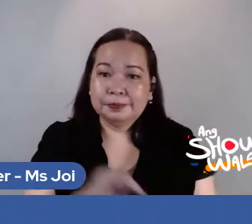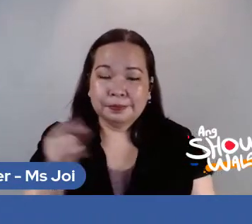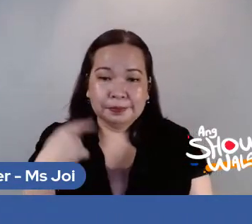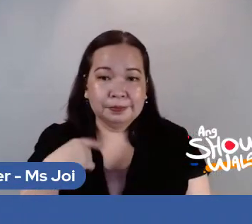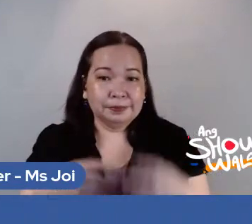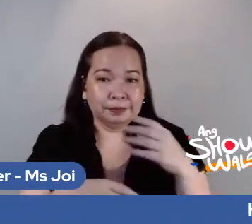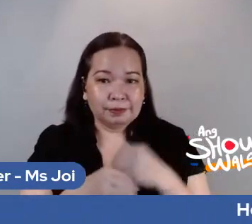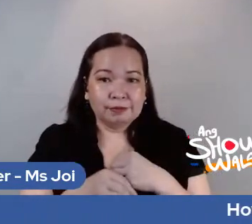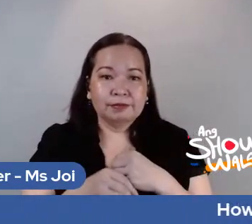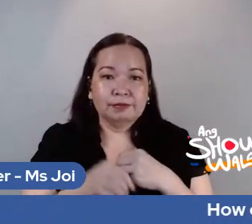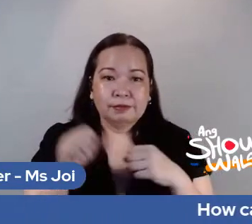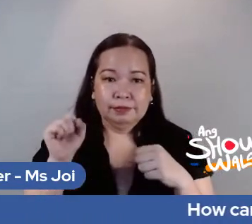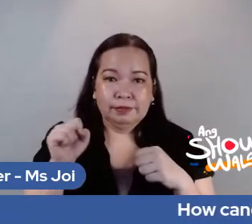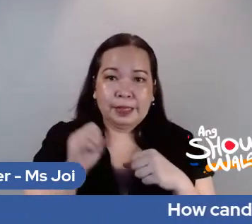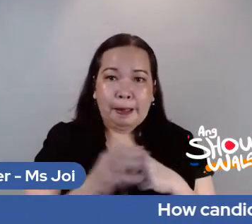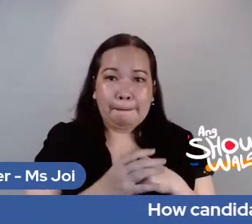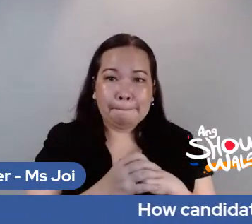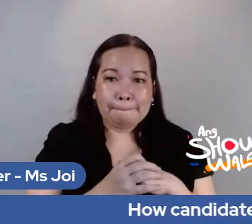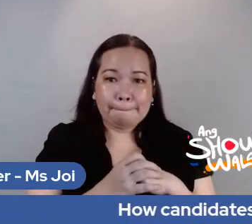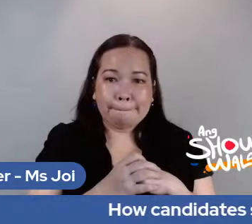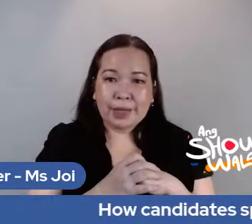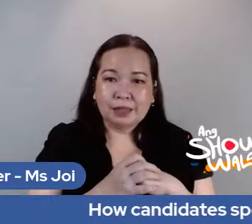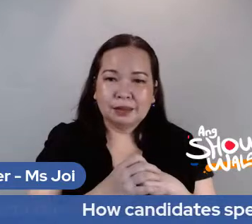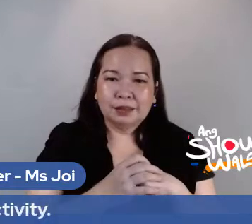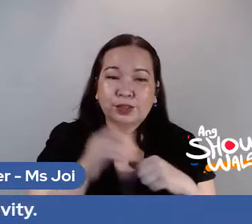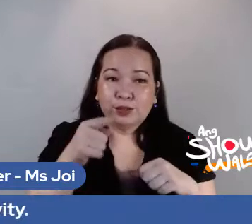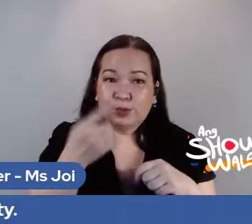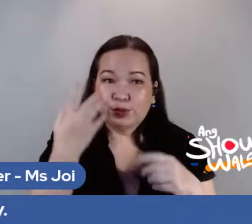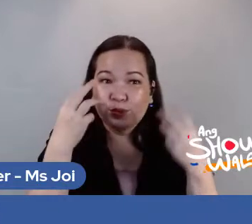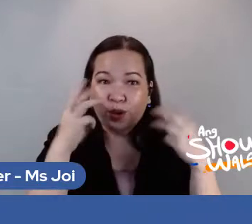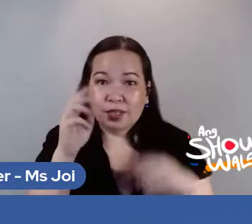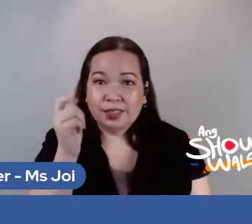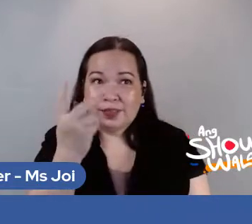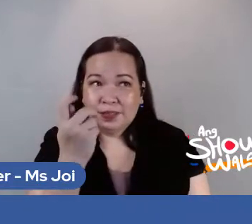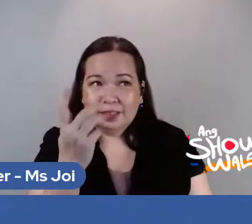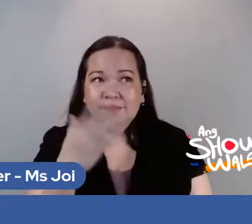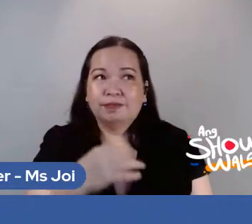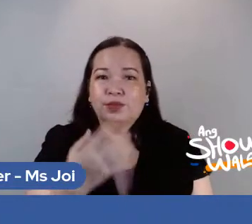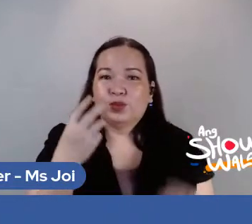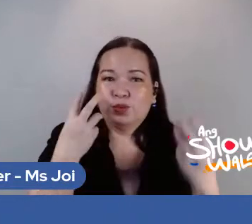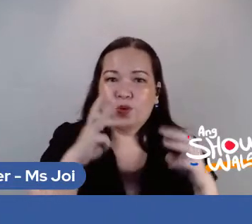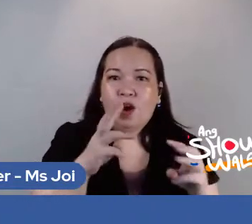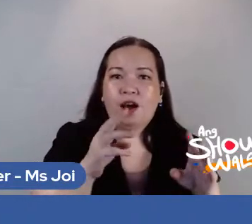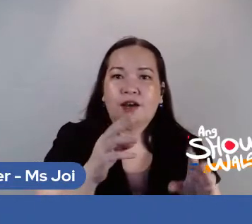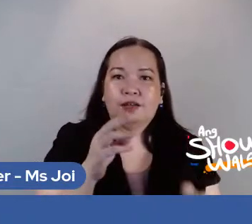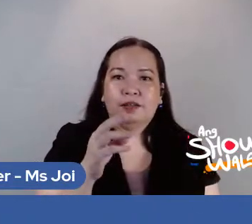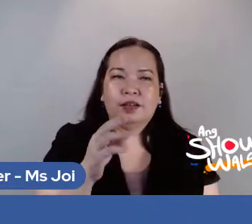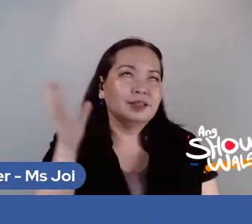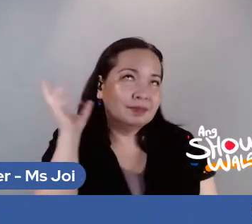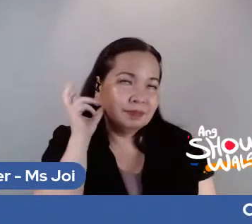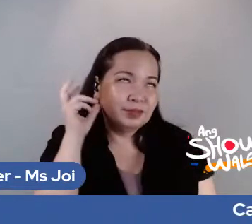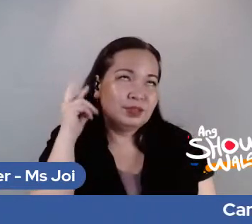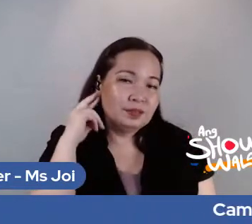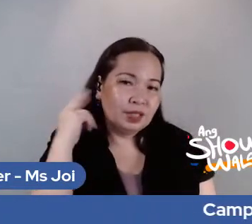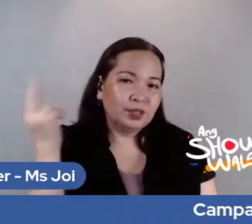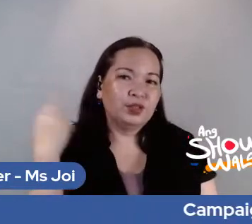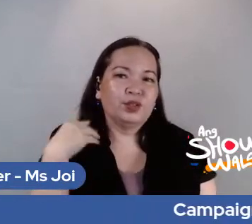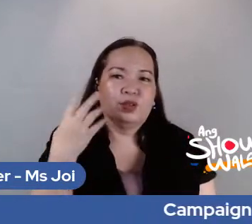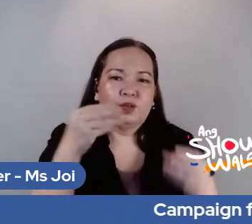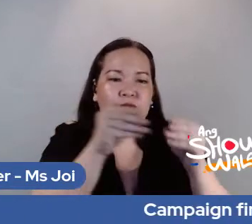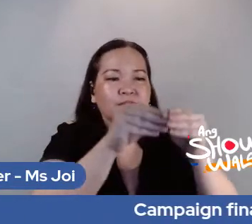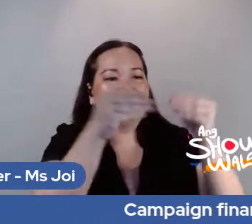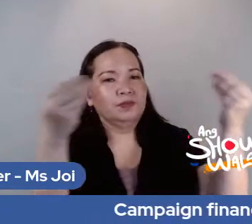before you watch TV and radio stations and newspapers and read newspapers and tabloids, you